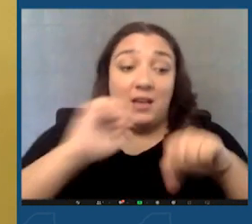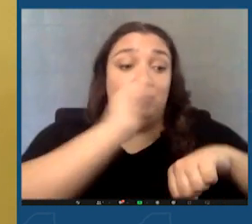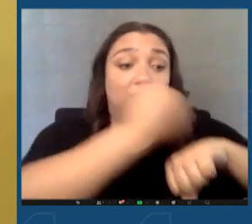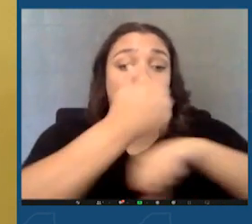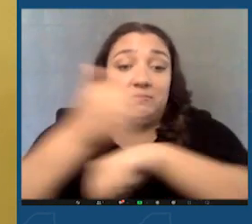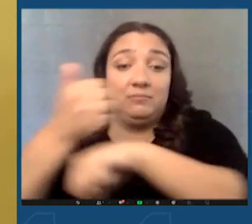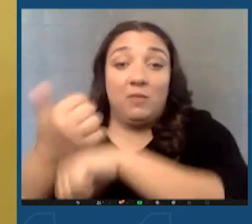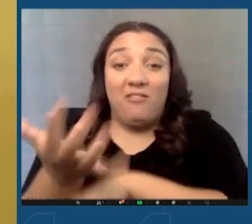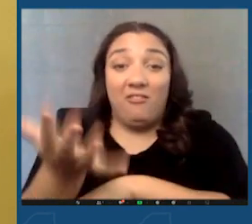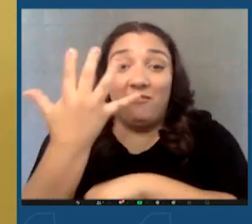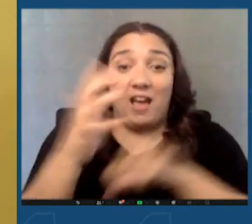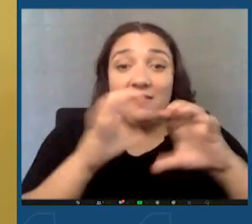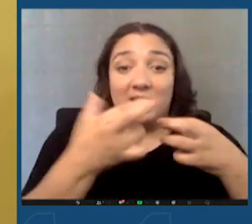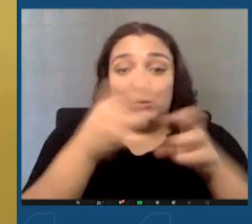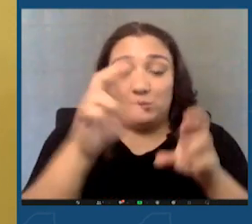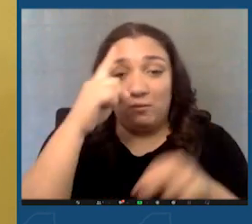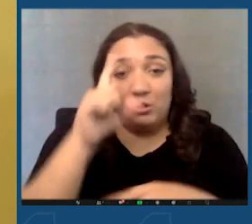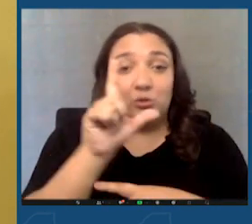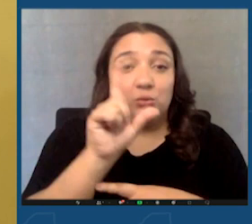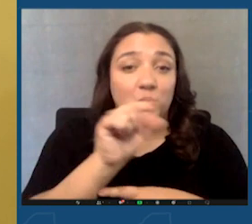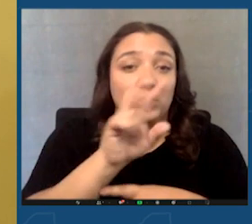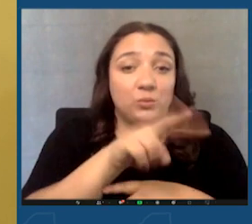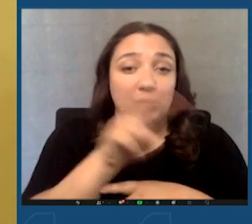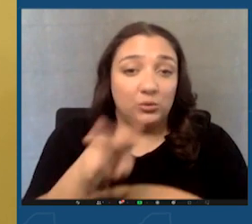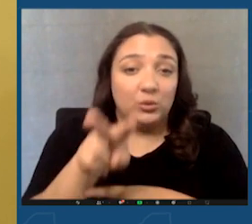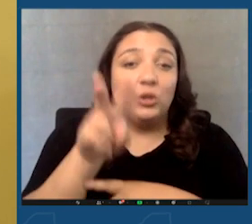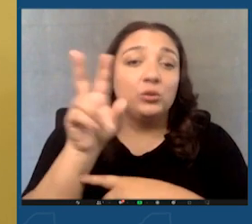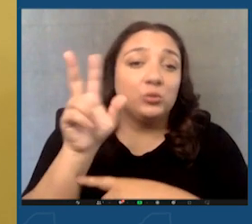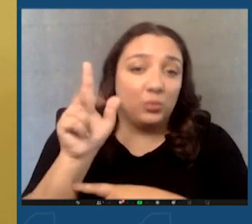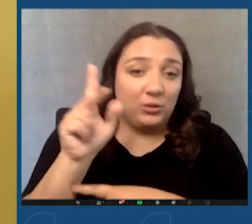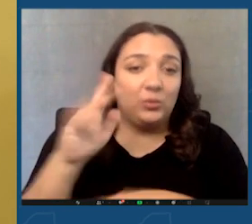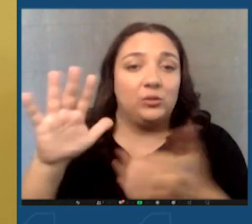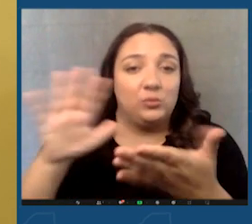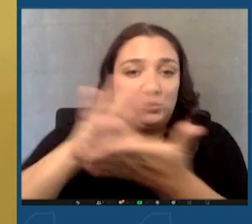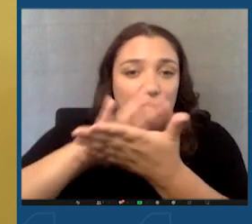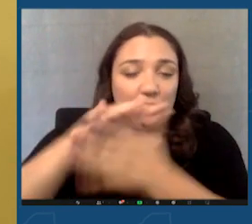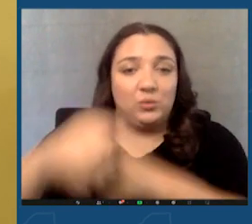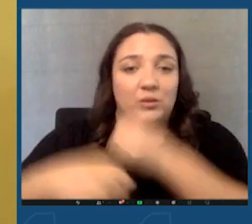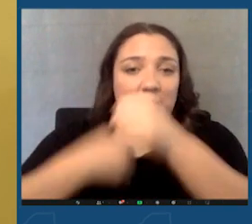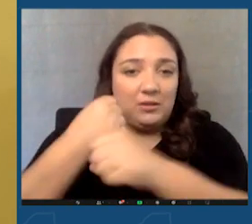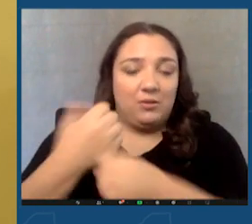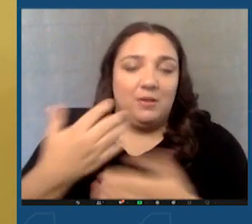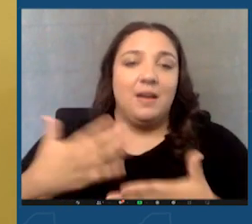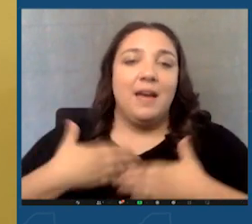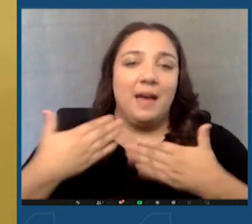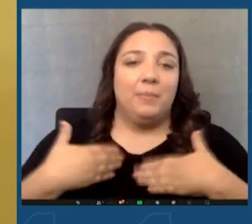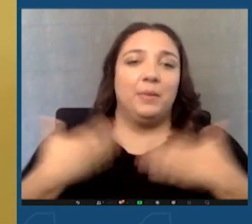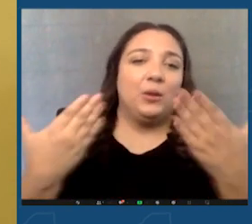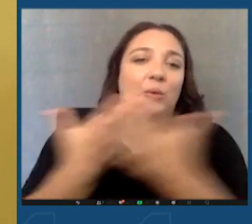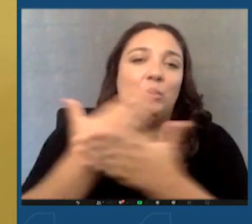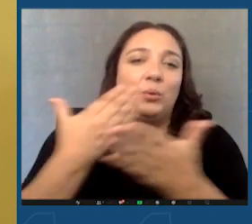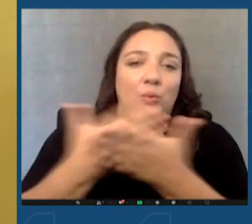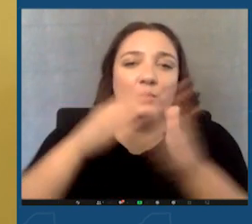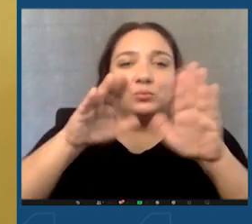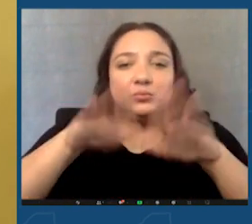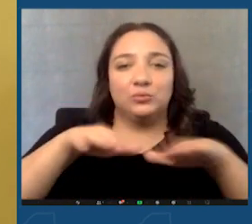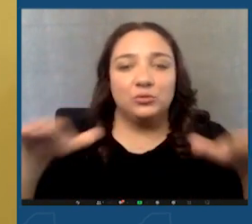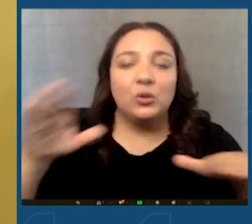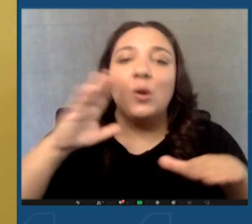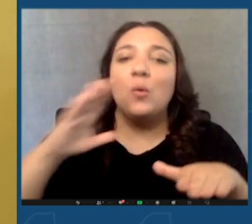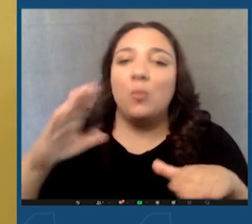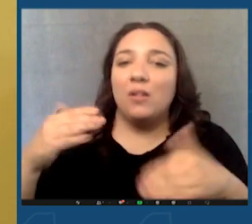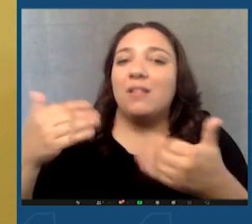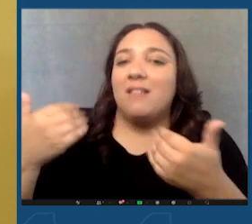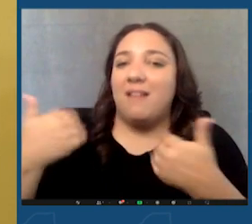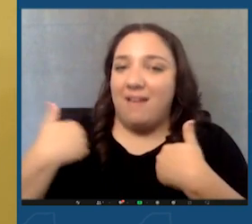year. We are grateful that our youngest learners in the West Hempstead community will be receiving a high-quality education that sets them on the